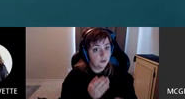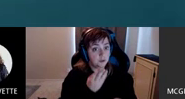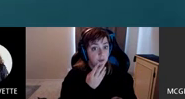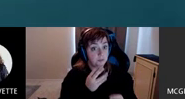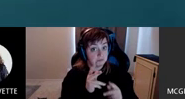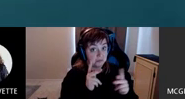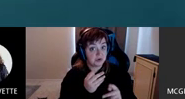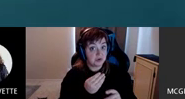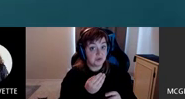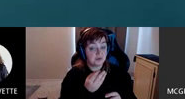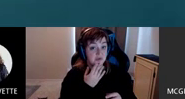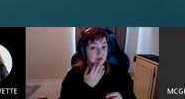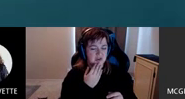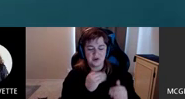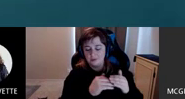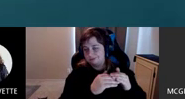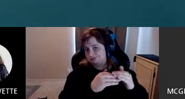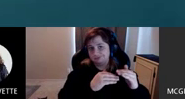So we're still seeing